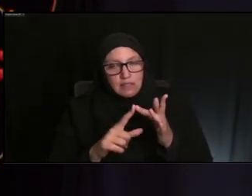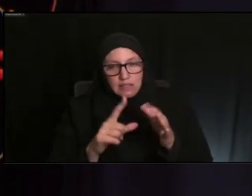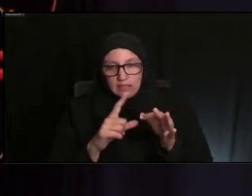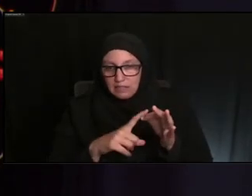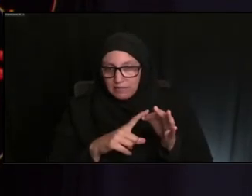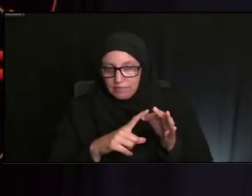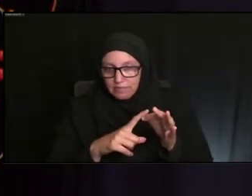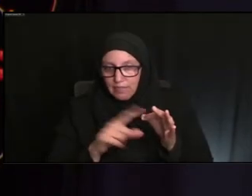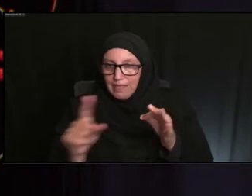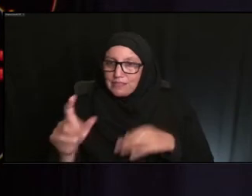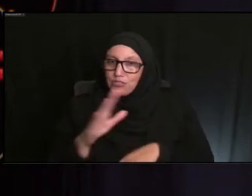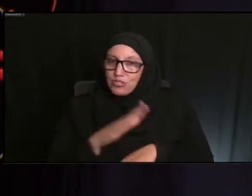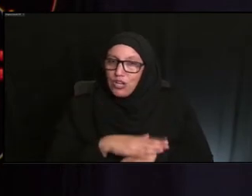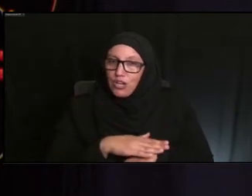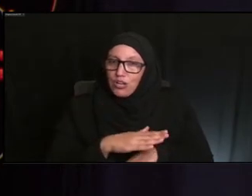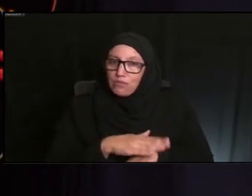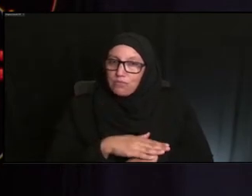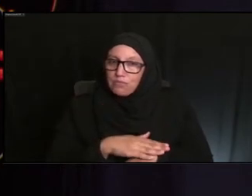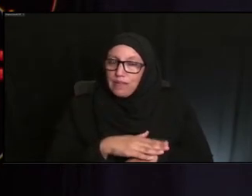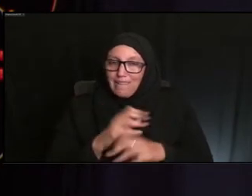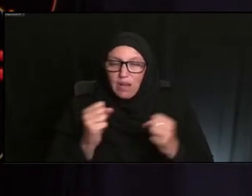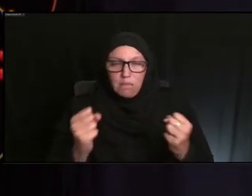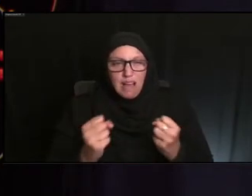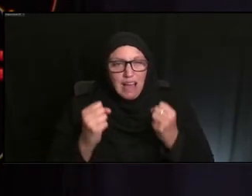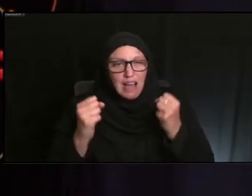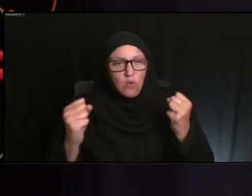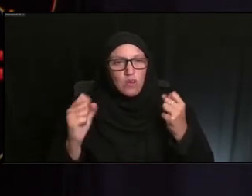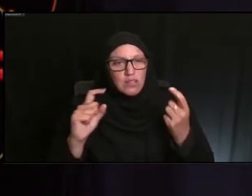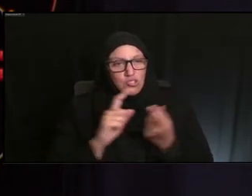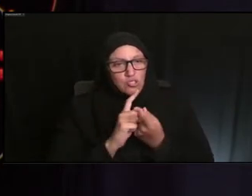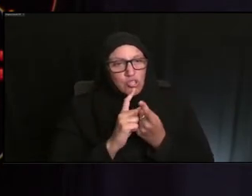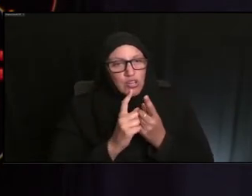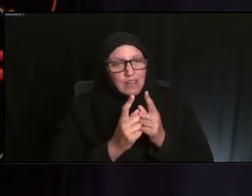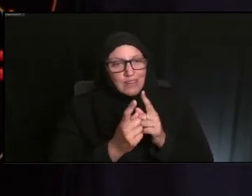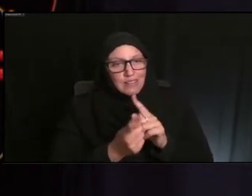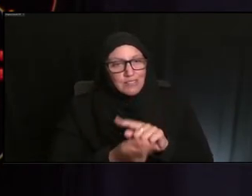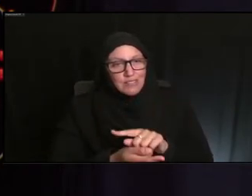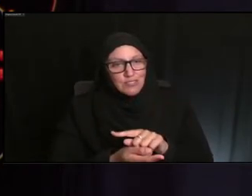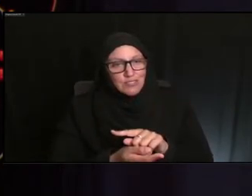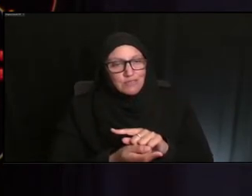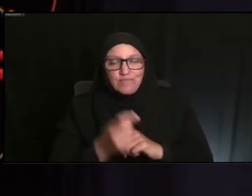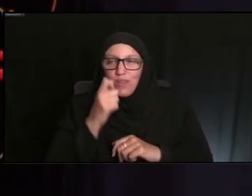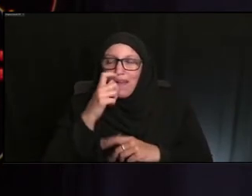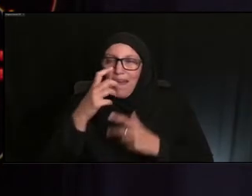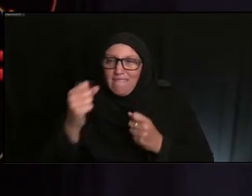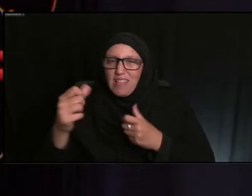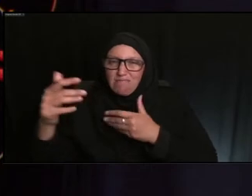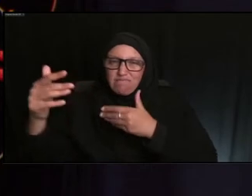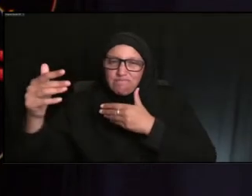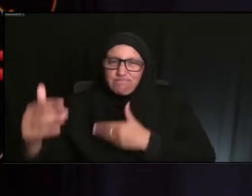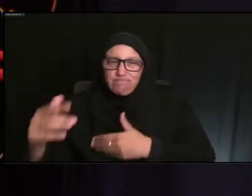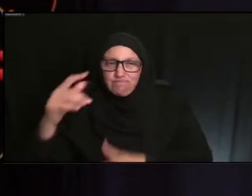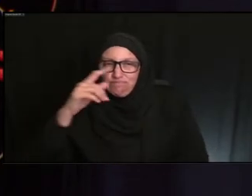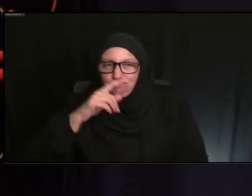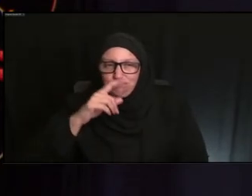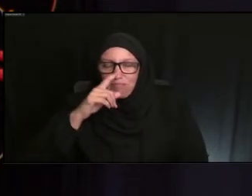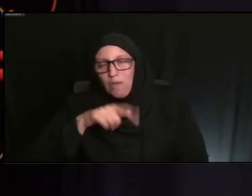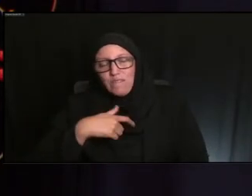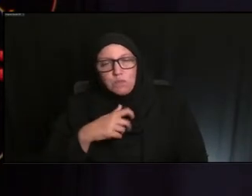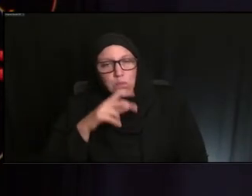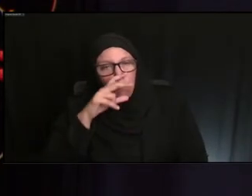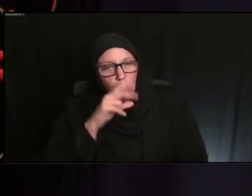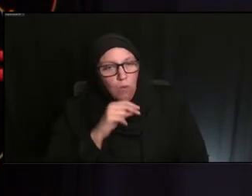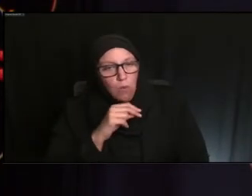a time where there was a power shift. You know, you have one dynasty come. We get something small. We see